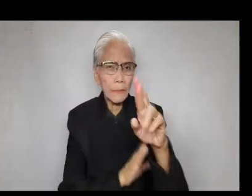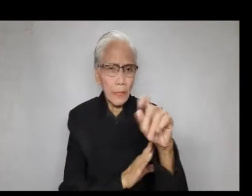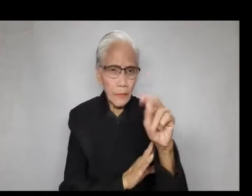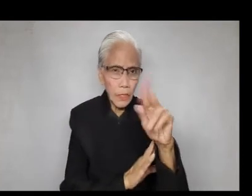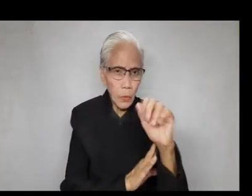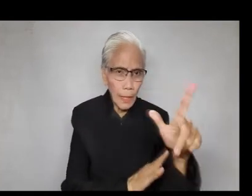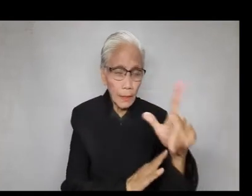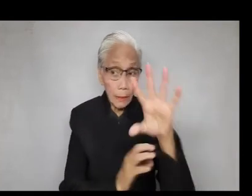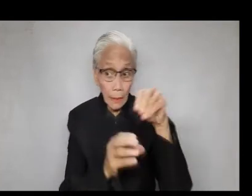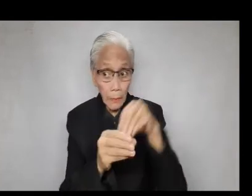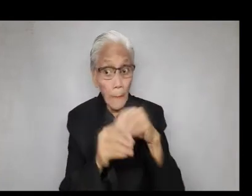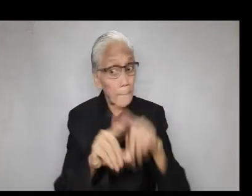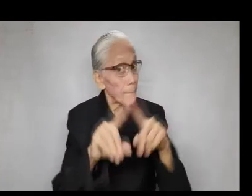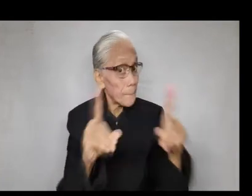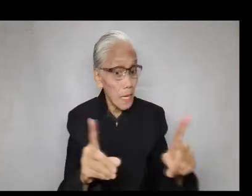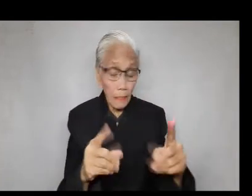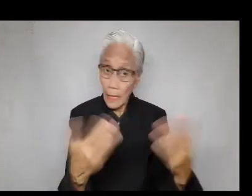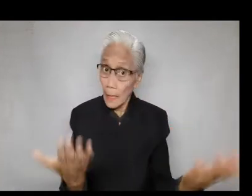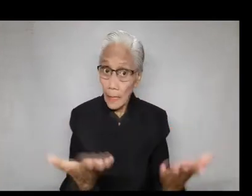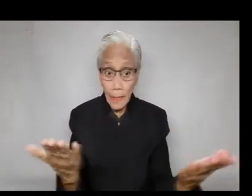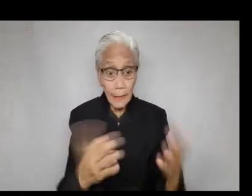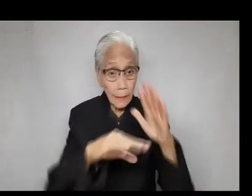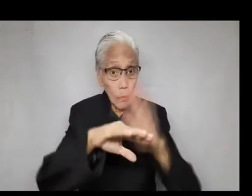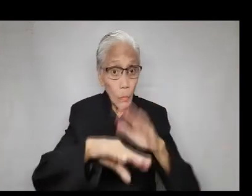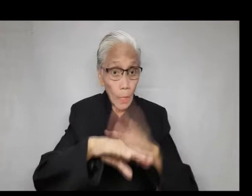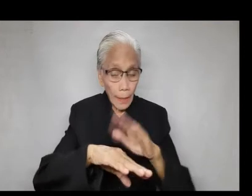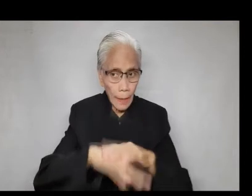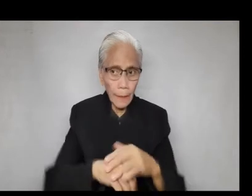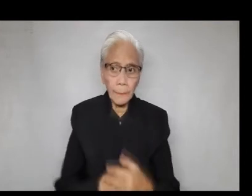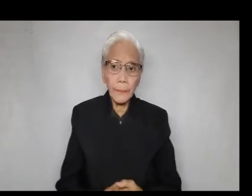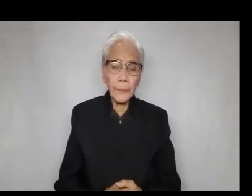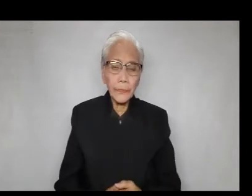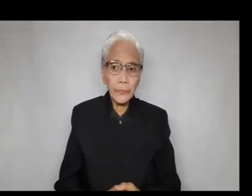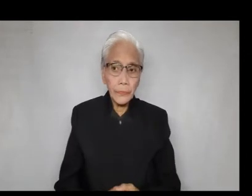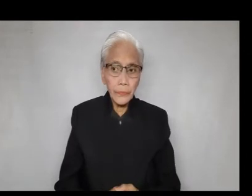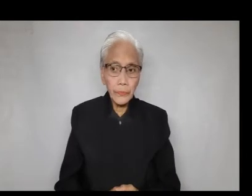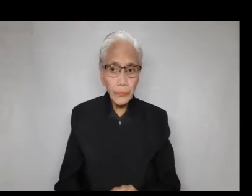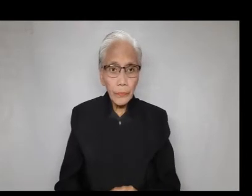rituals involved. But here is a warning.